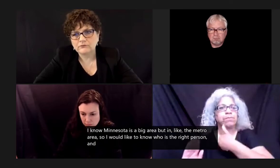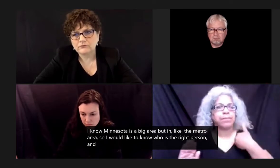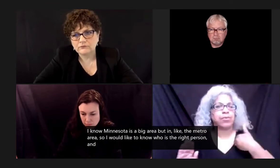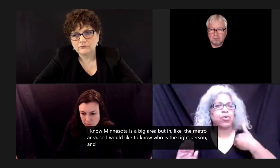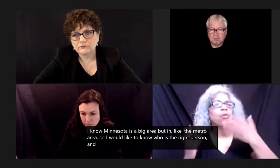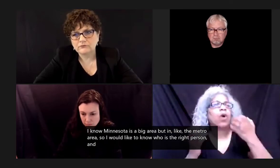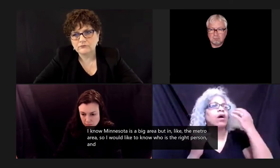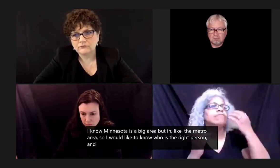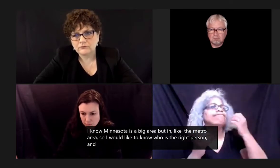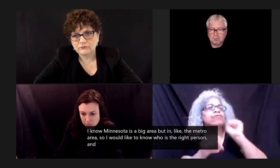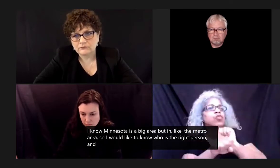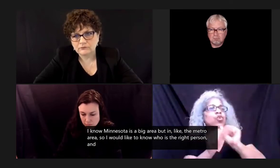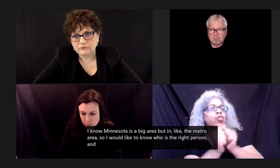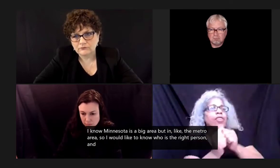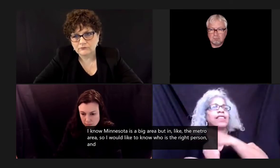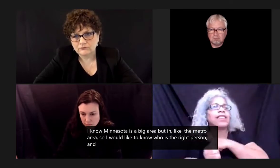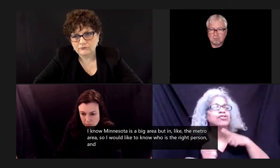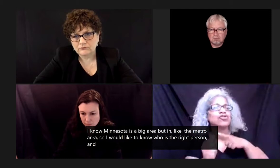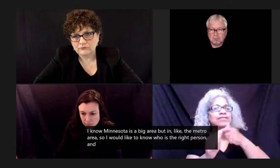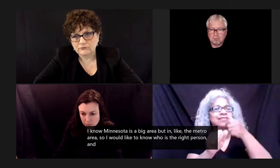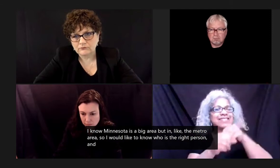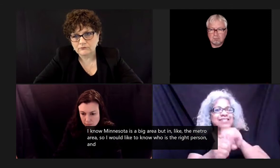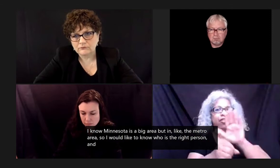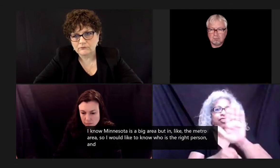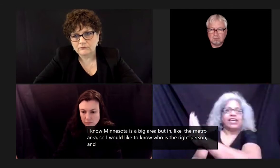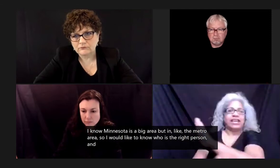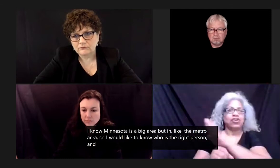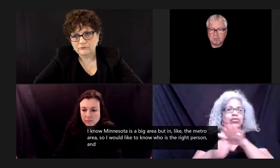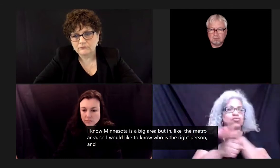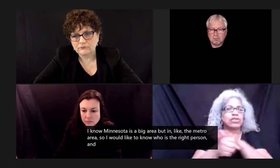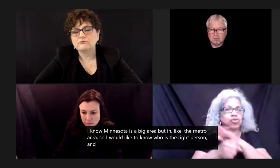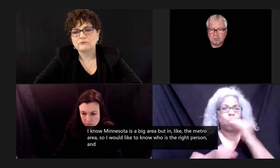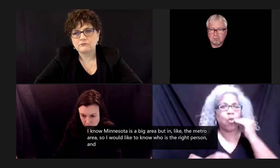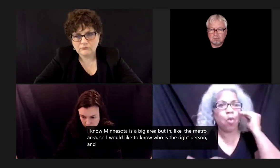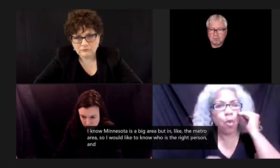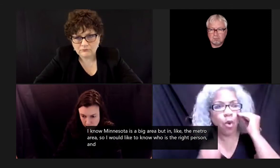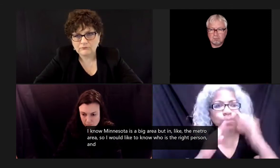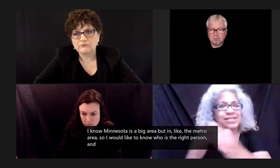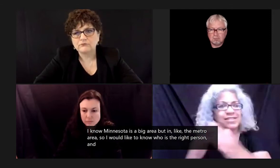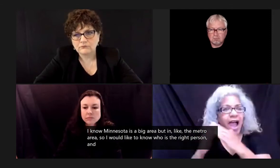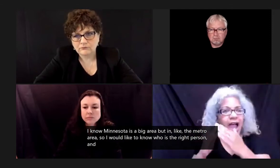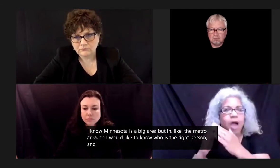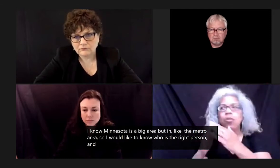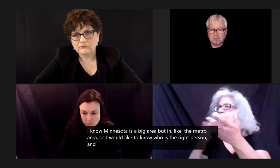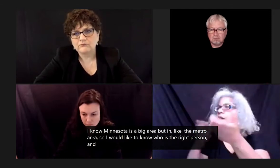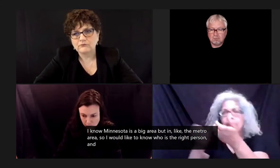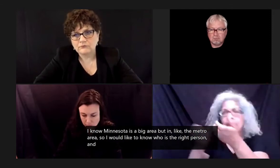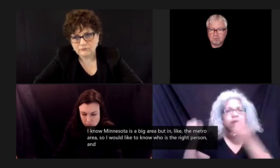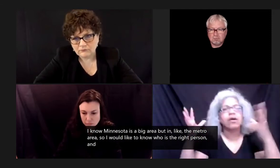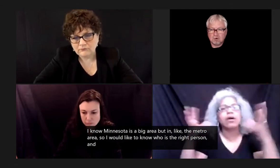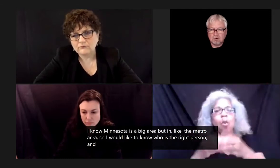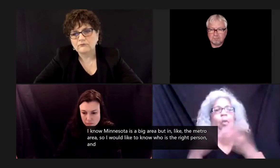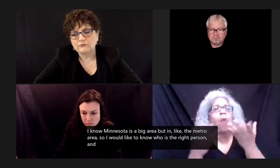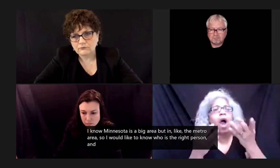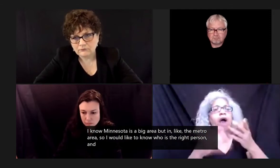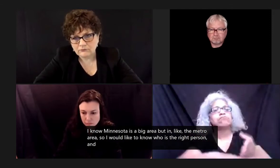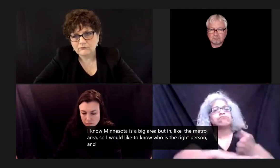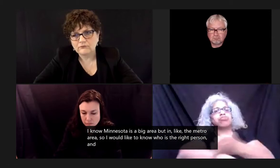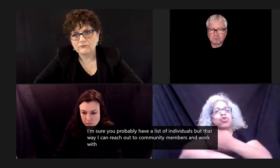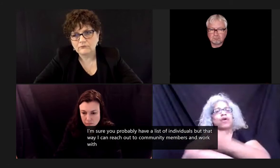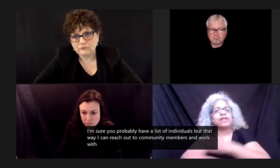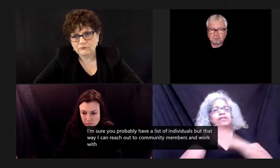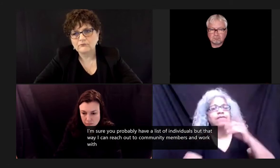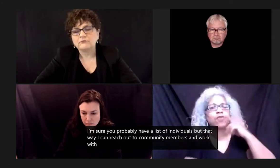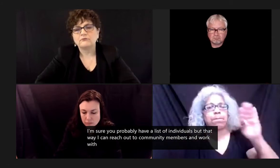that way I can reach out to community members and work with legislators in their specific areas within